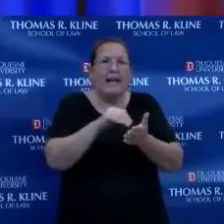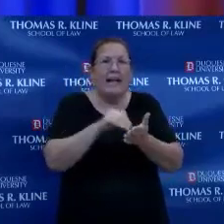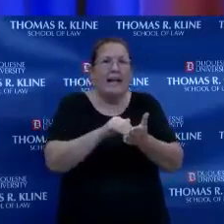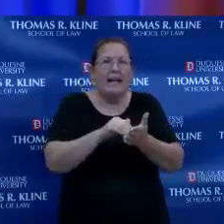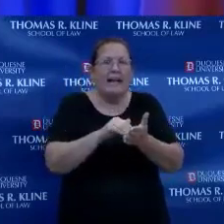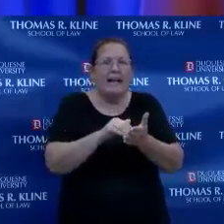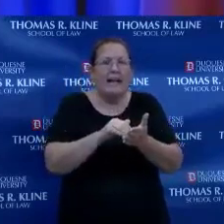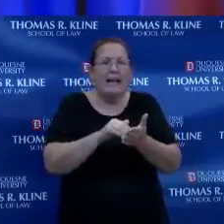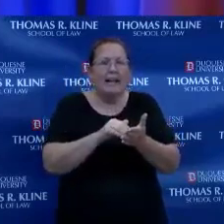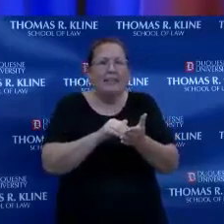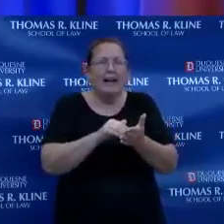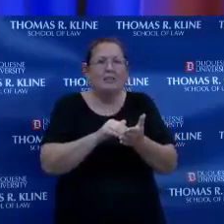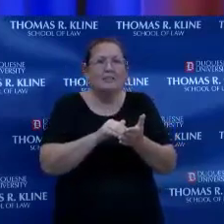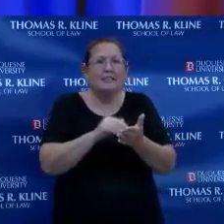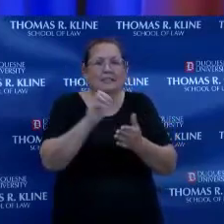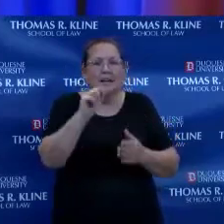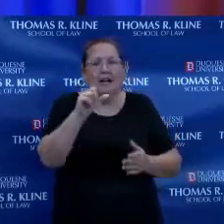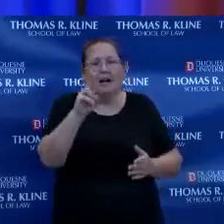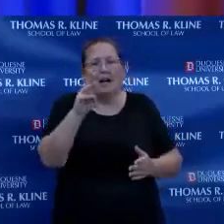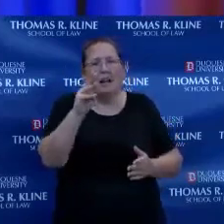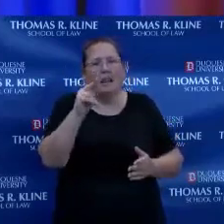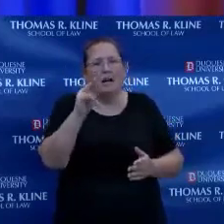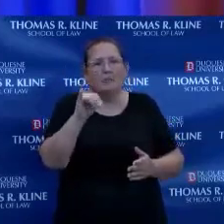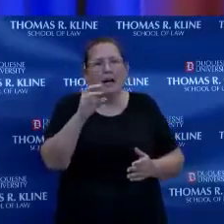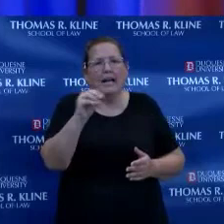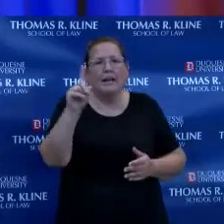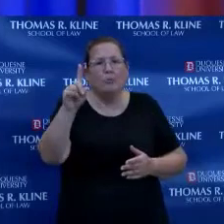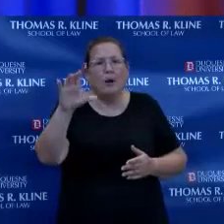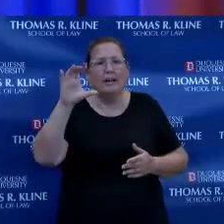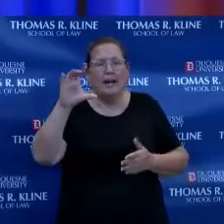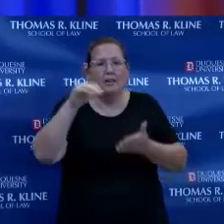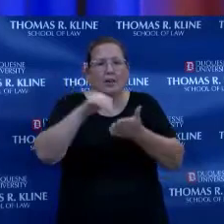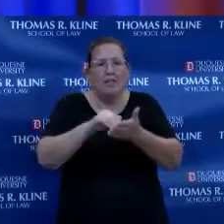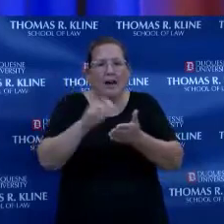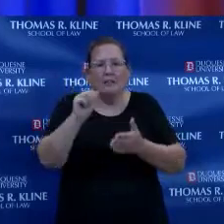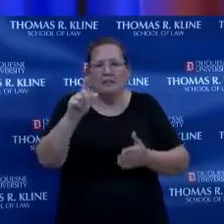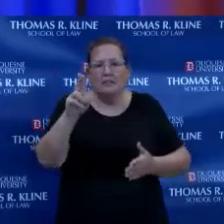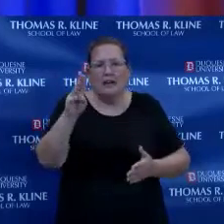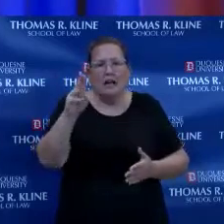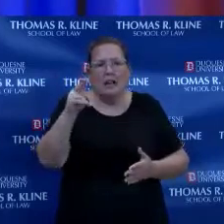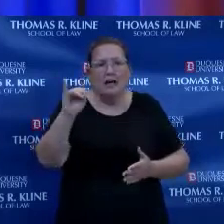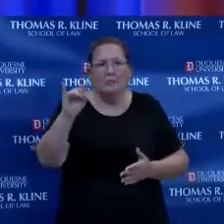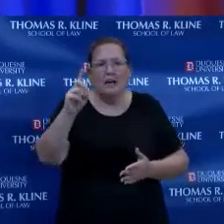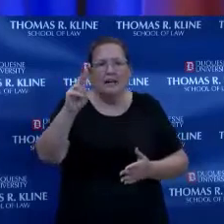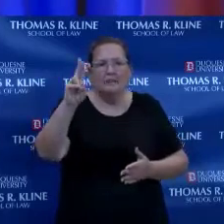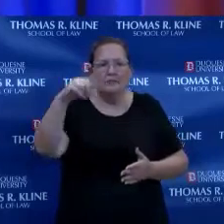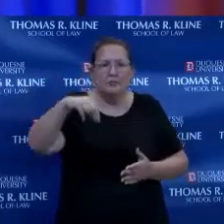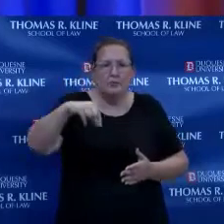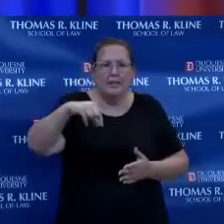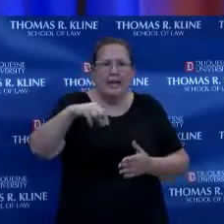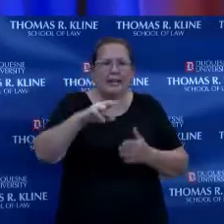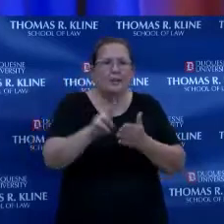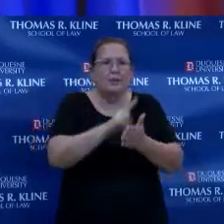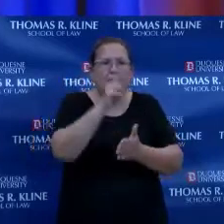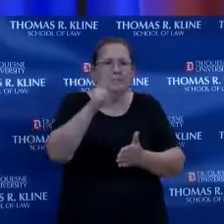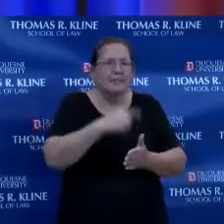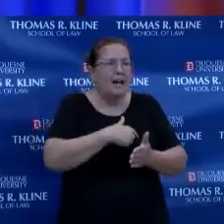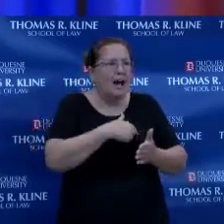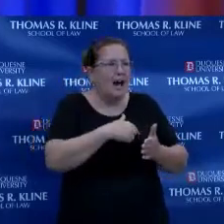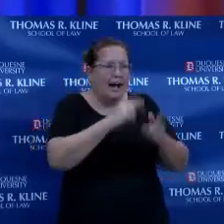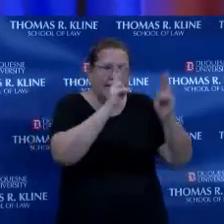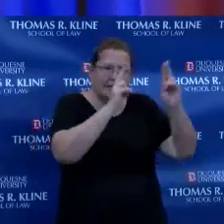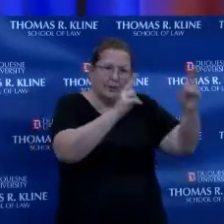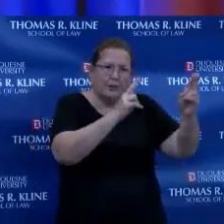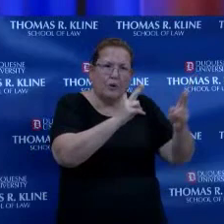school alumni and 100,000 alumni of Duquesne University, I salute you on this remarkable